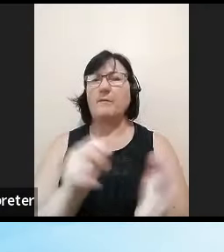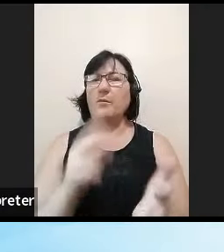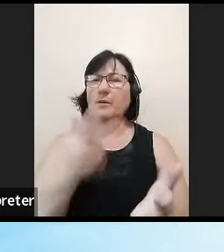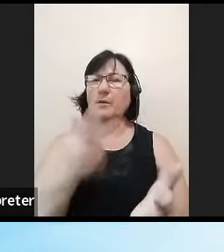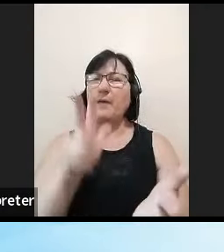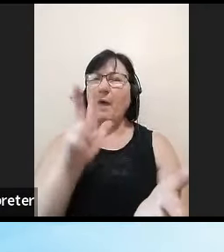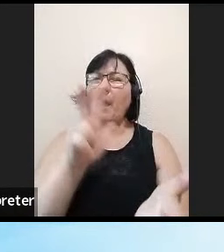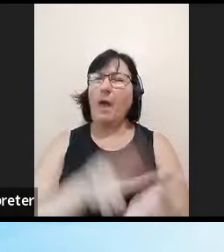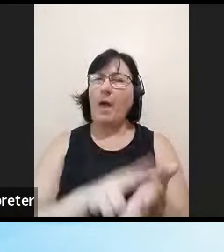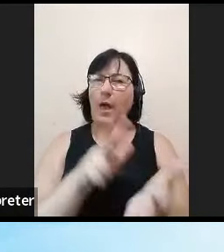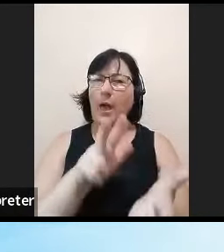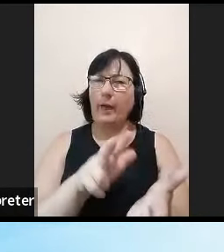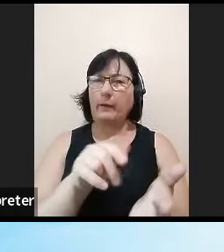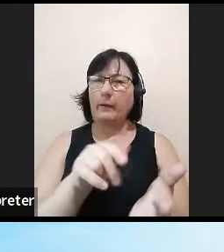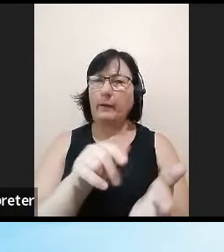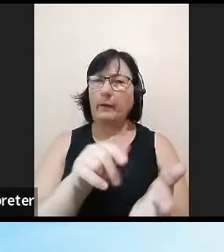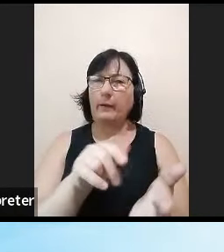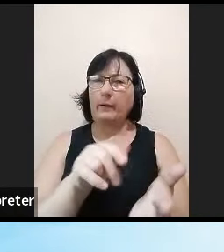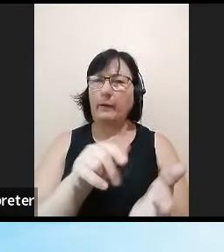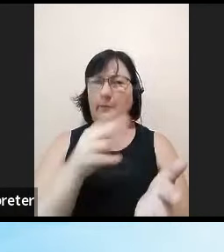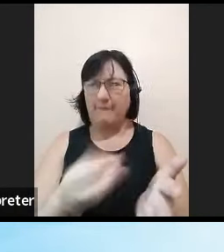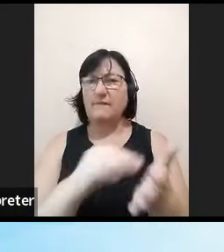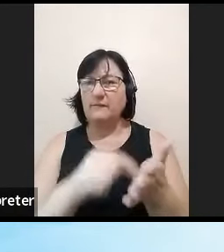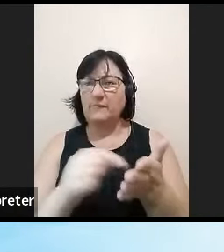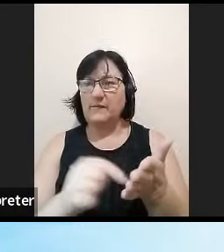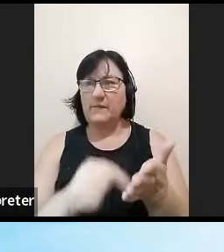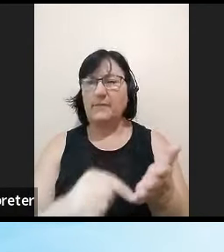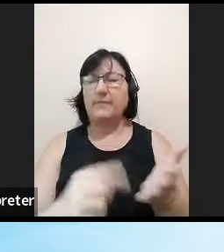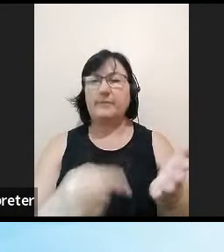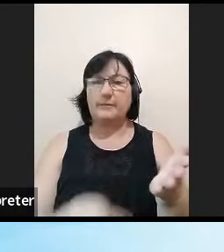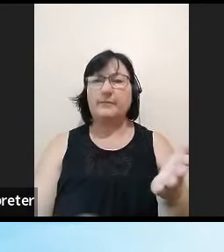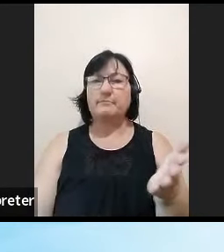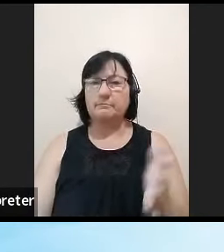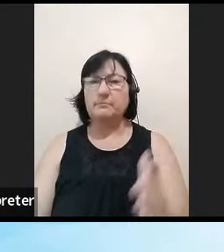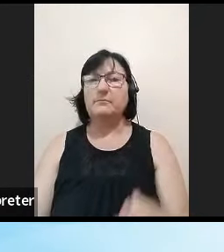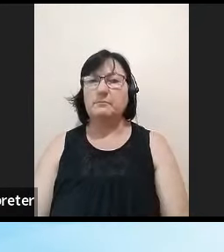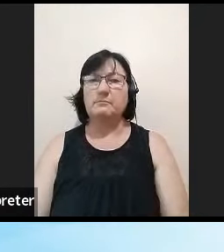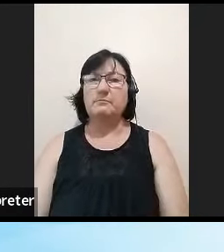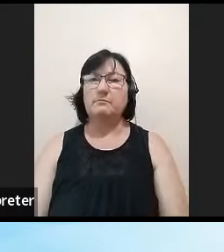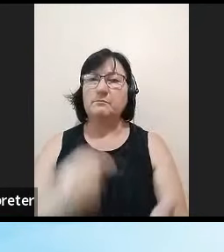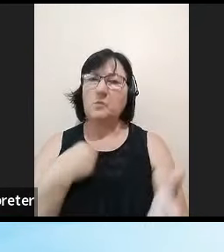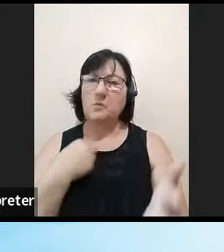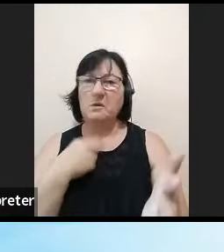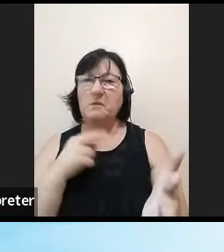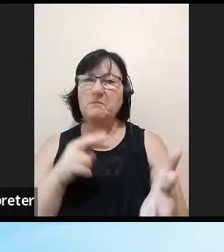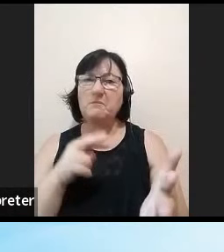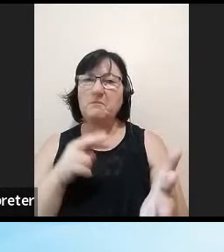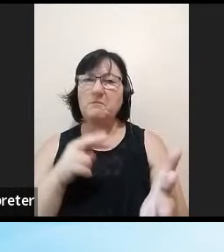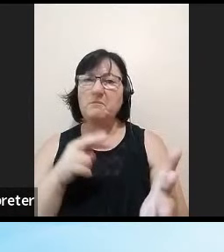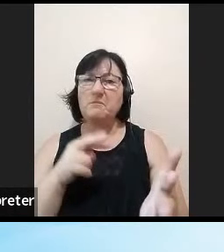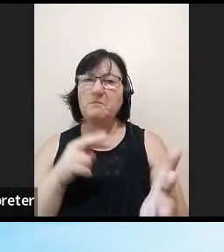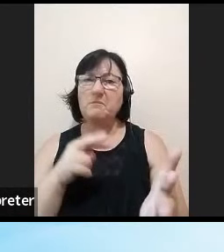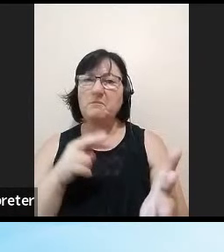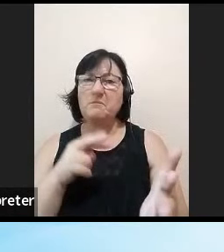59A and 16. We have different types of client types